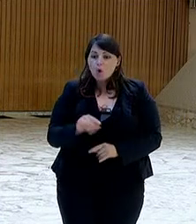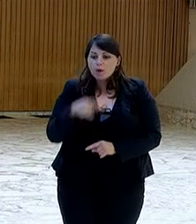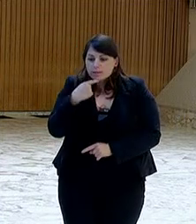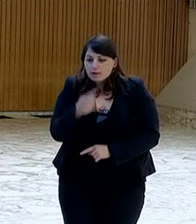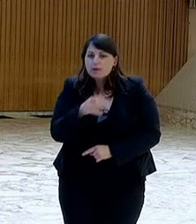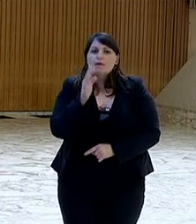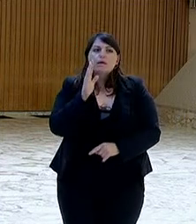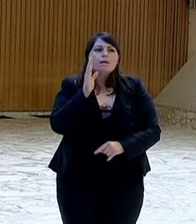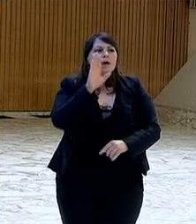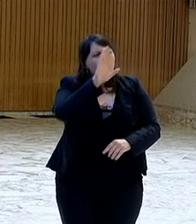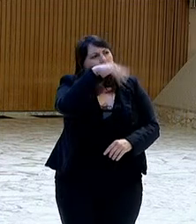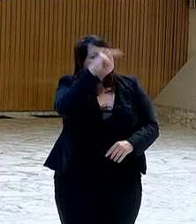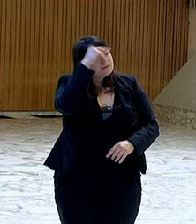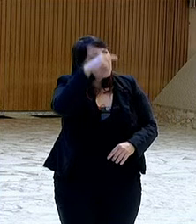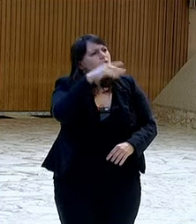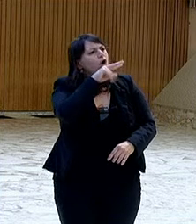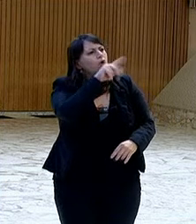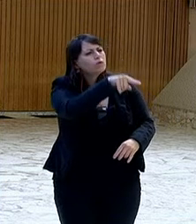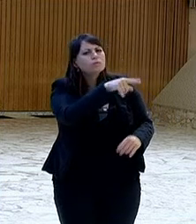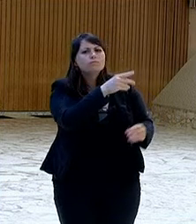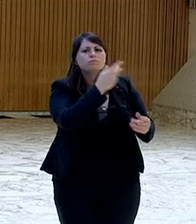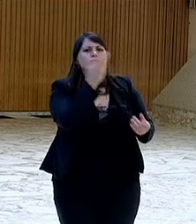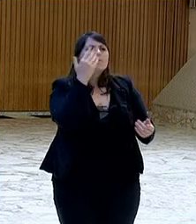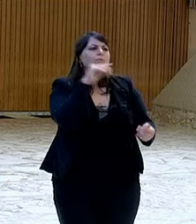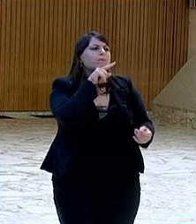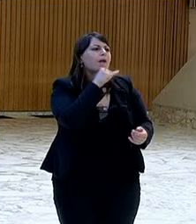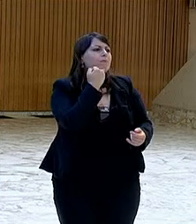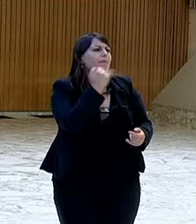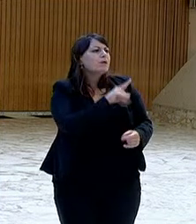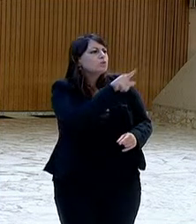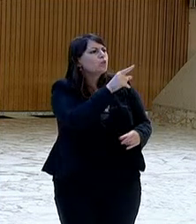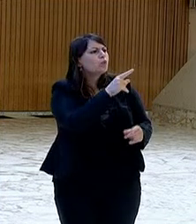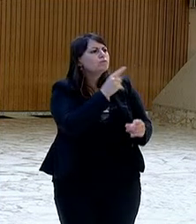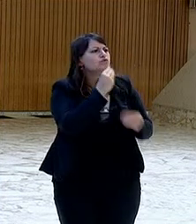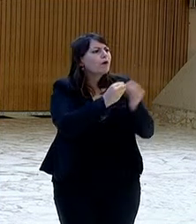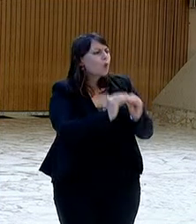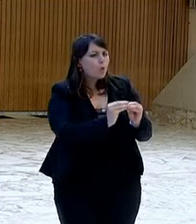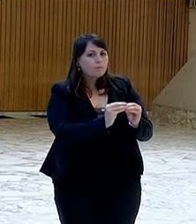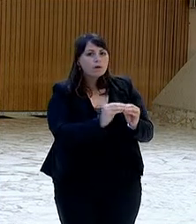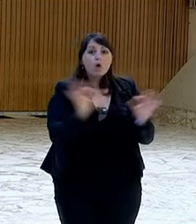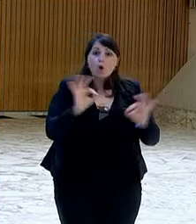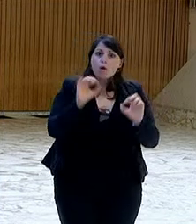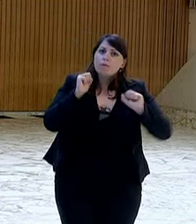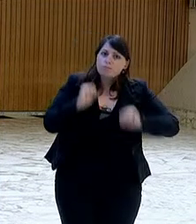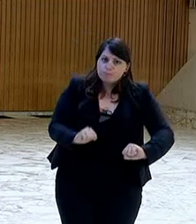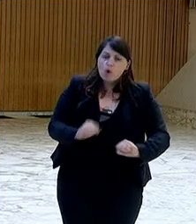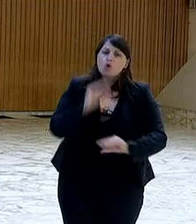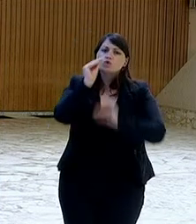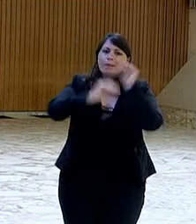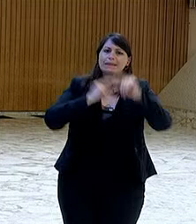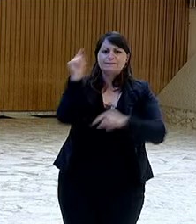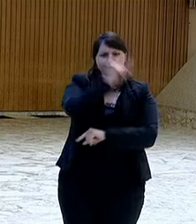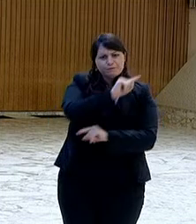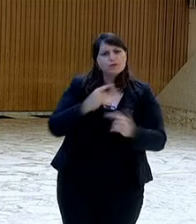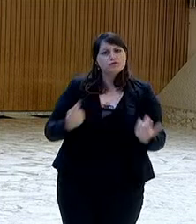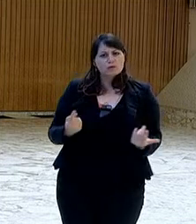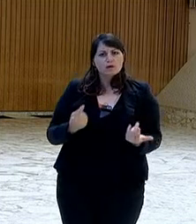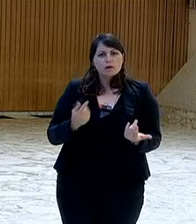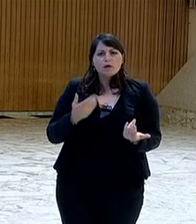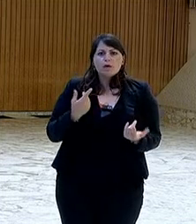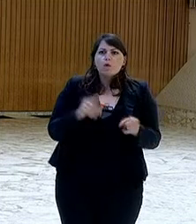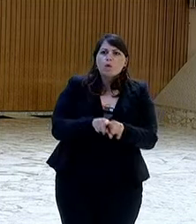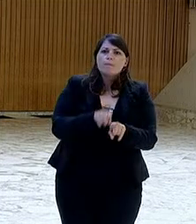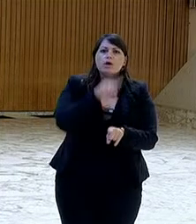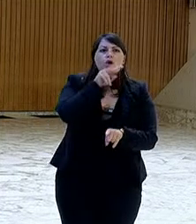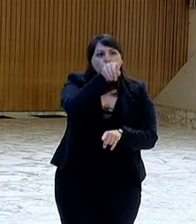questions. Did you ever doubt God? Were you afraid you wouldn't get a job? What did you think when your